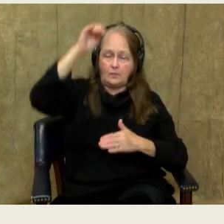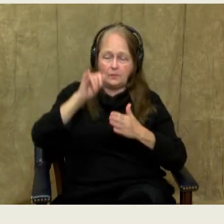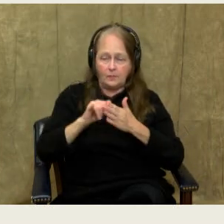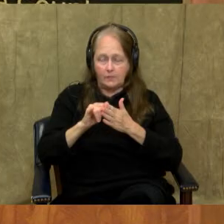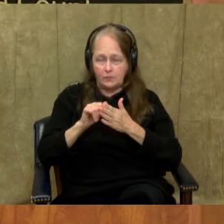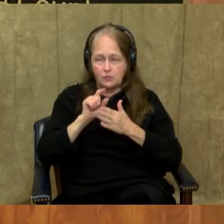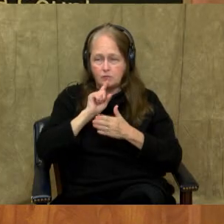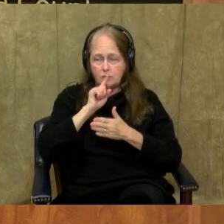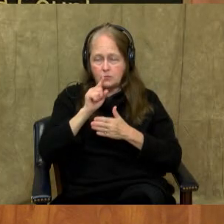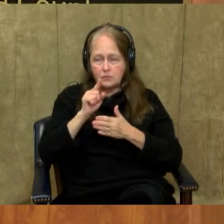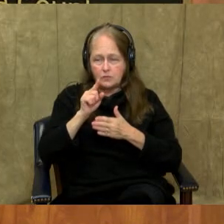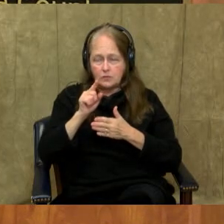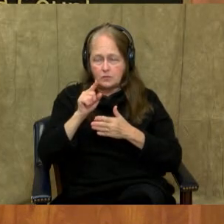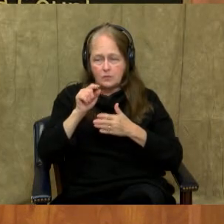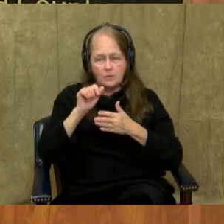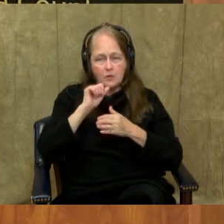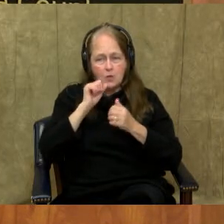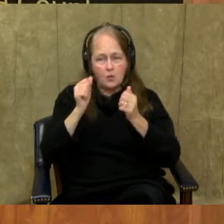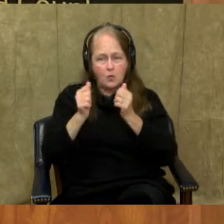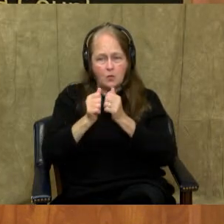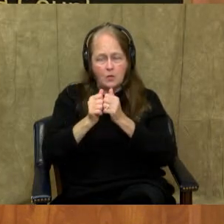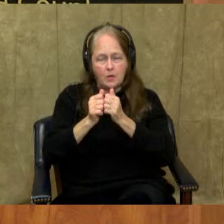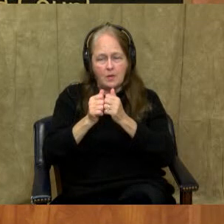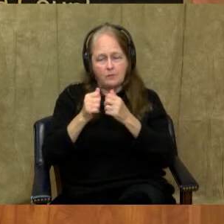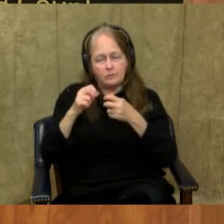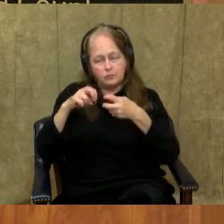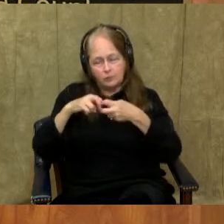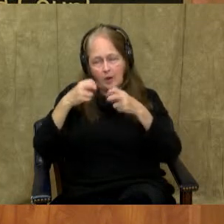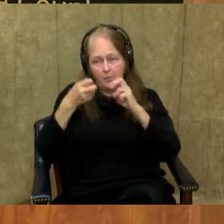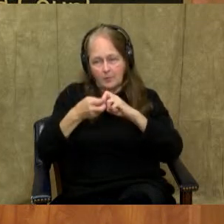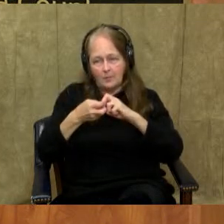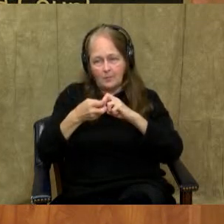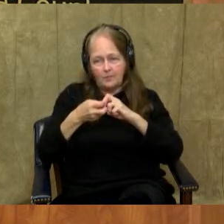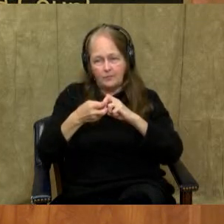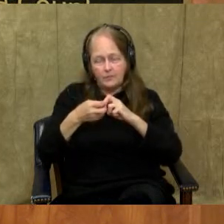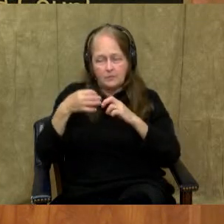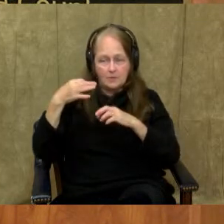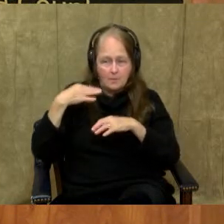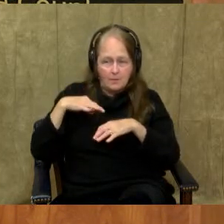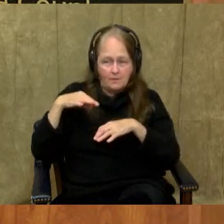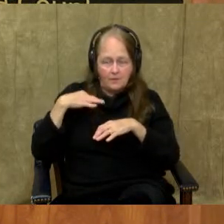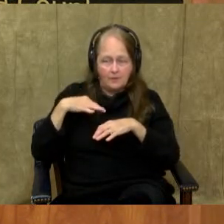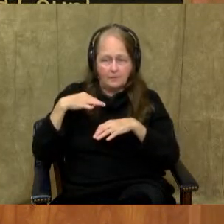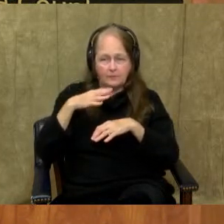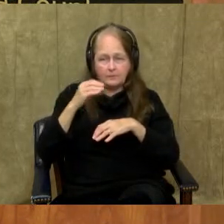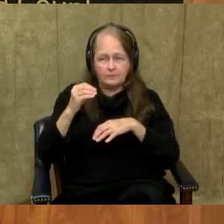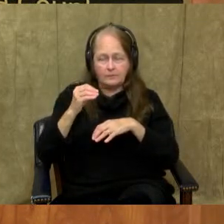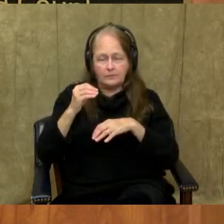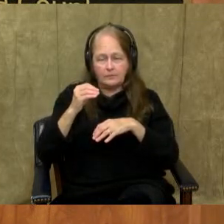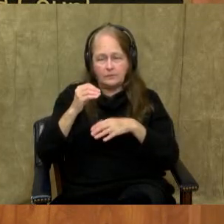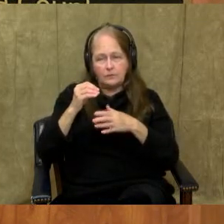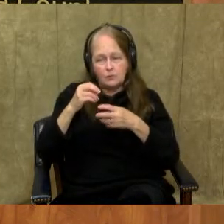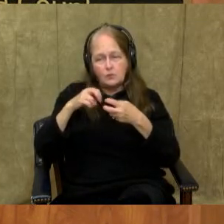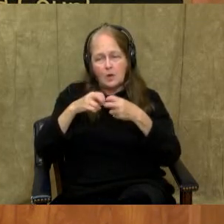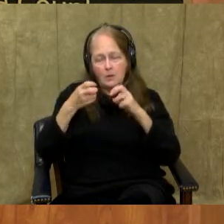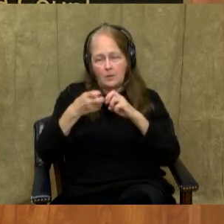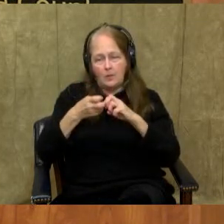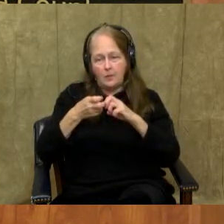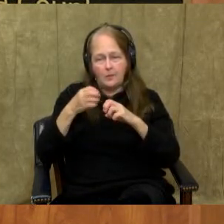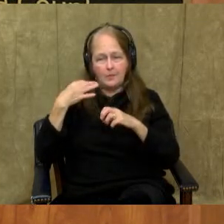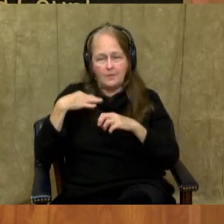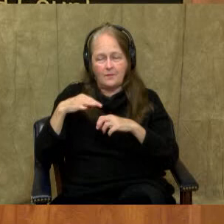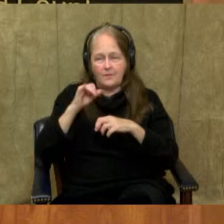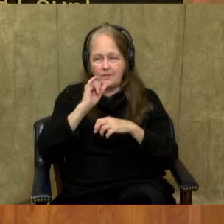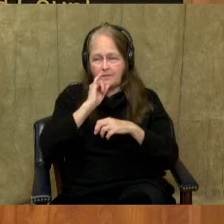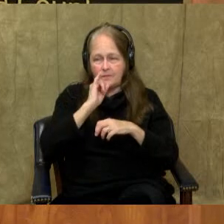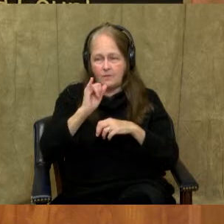this project has not been without its drawbacks. So there are some benefits to it as well as some drawbacks. The benefits